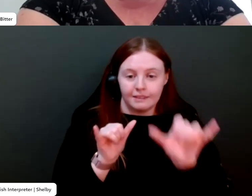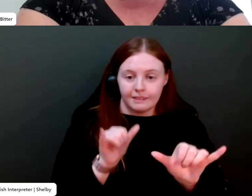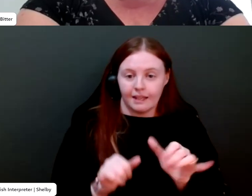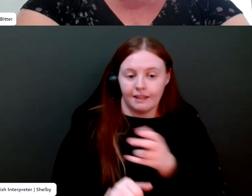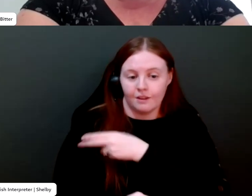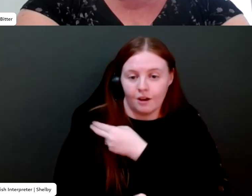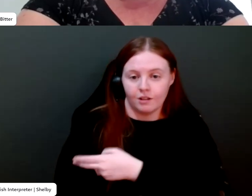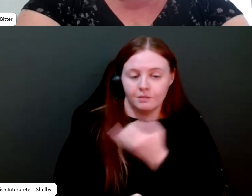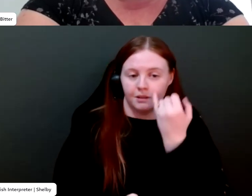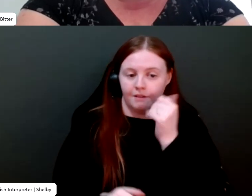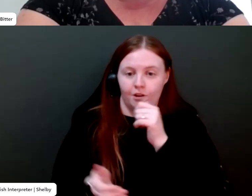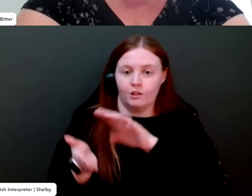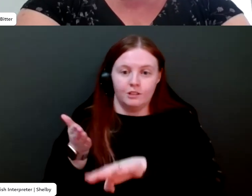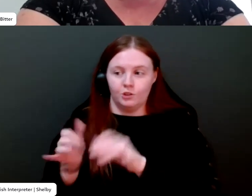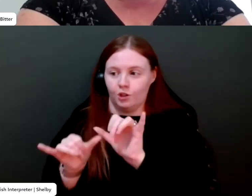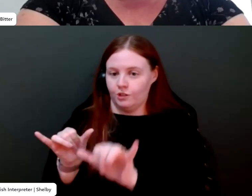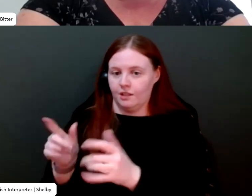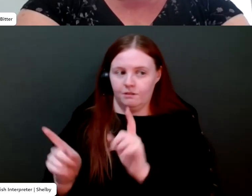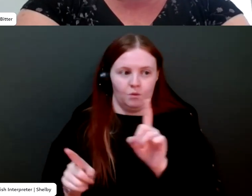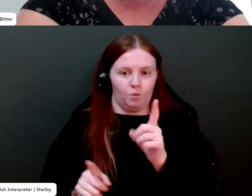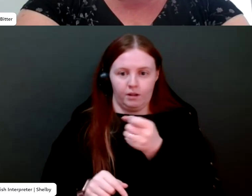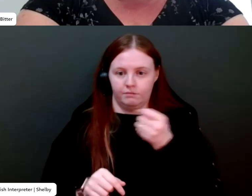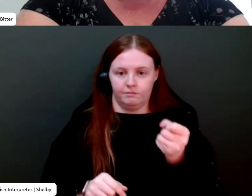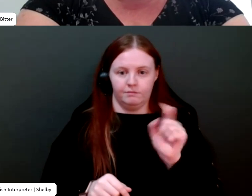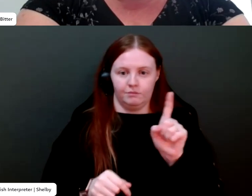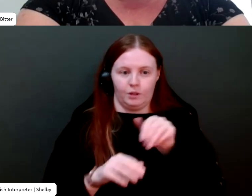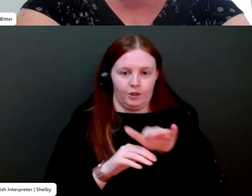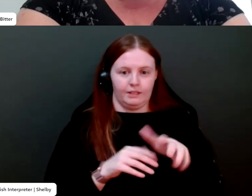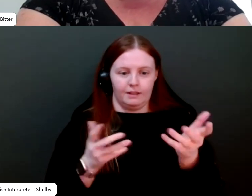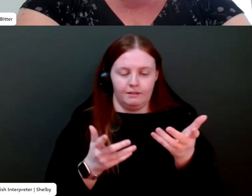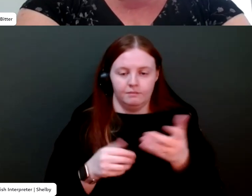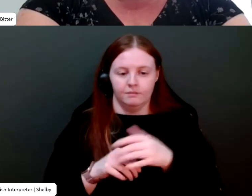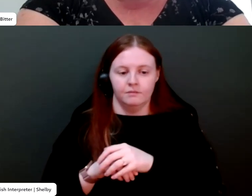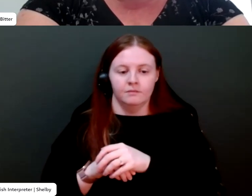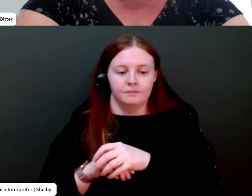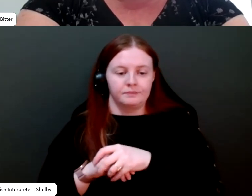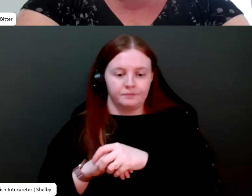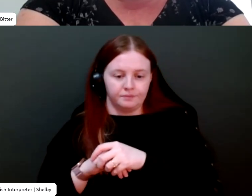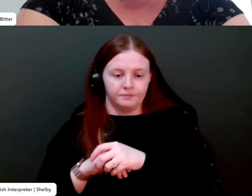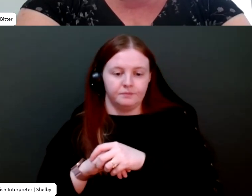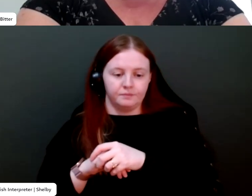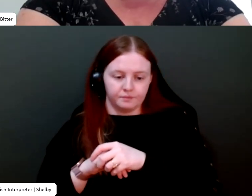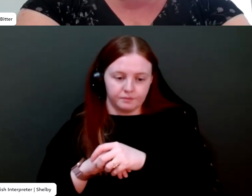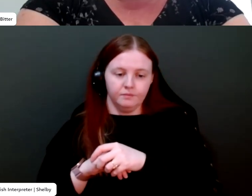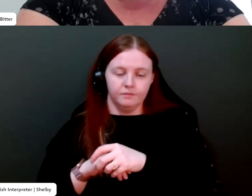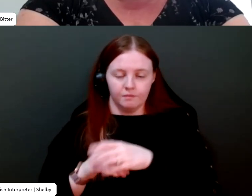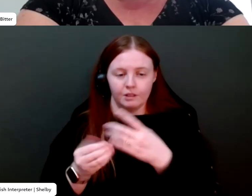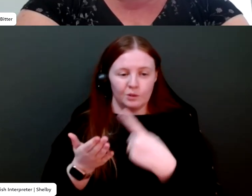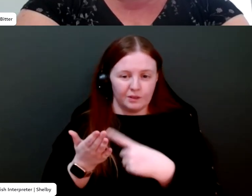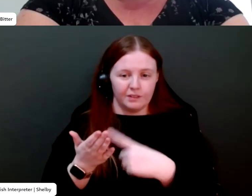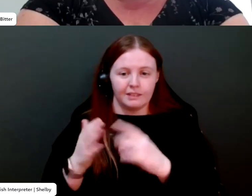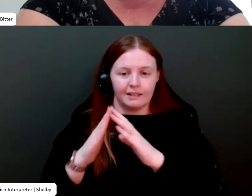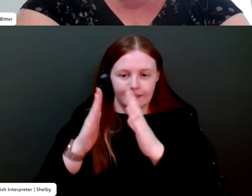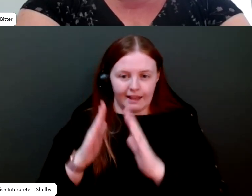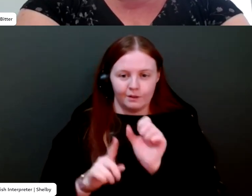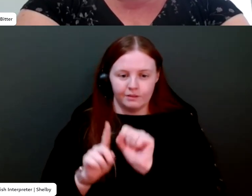not being discharged, then where do they go after that? As we we're talking about breaching, and there's like we talked about housing earlier, right? With the